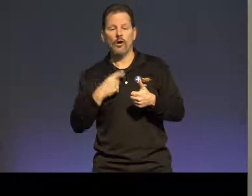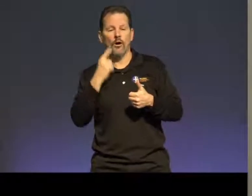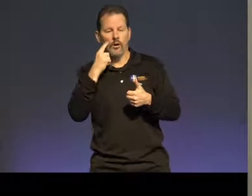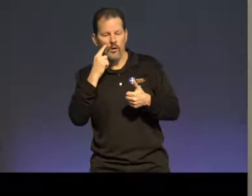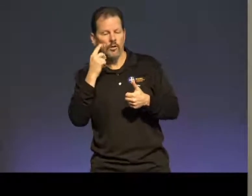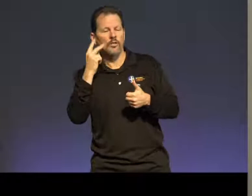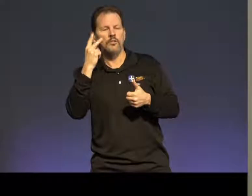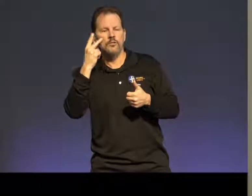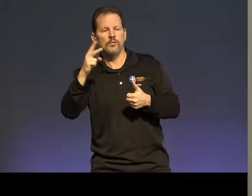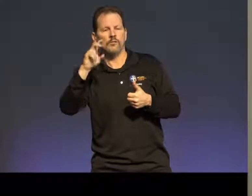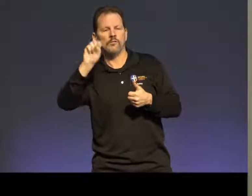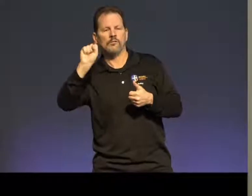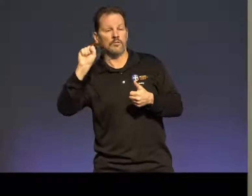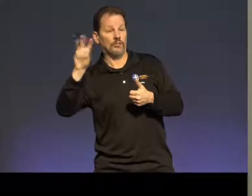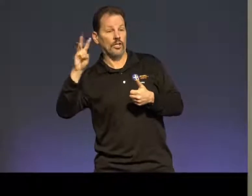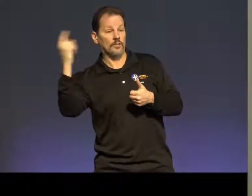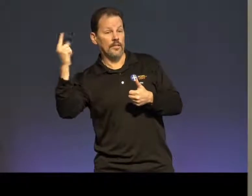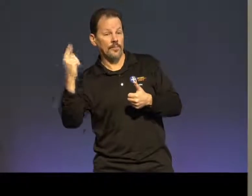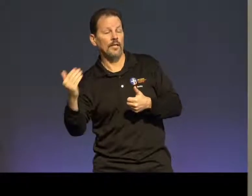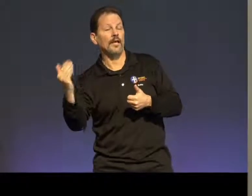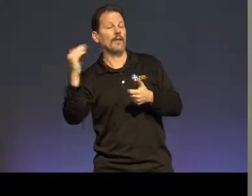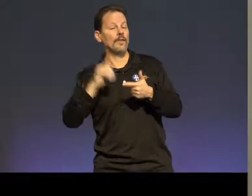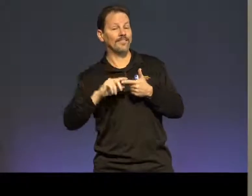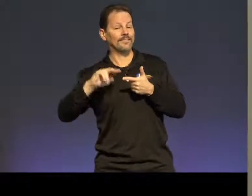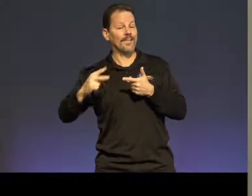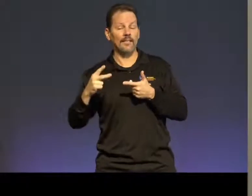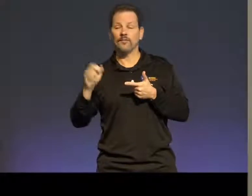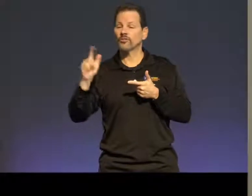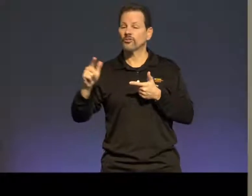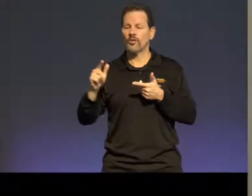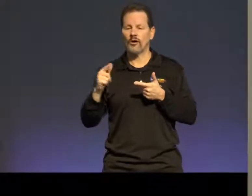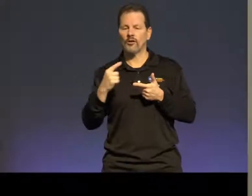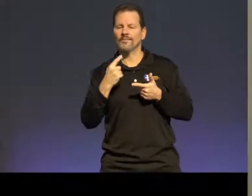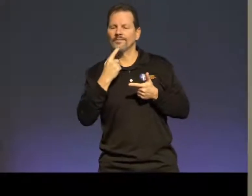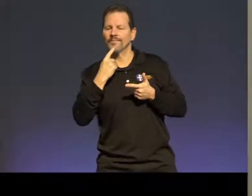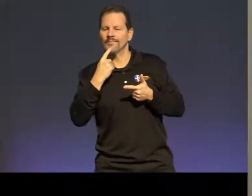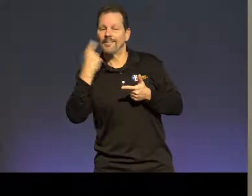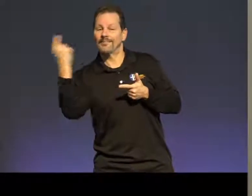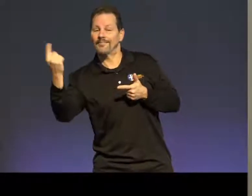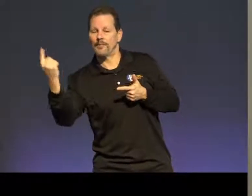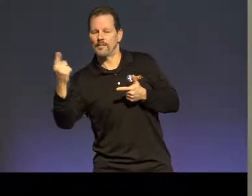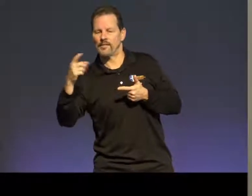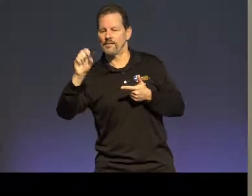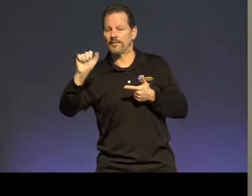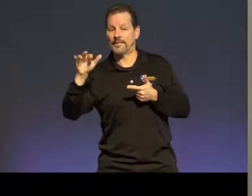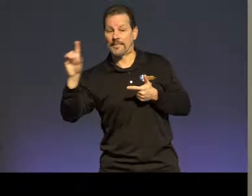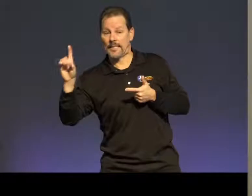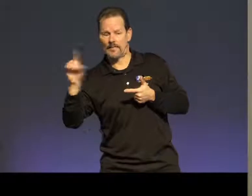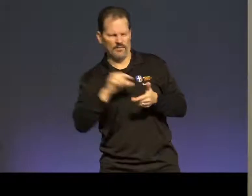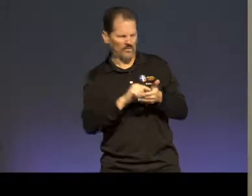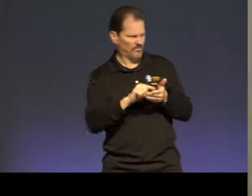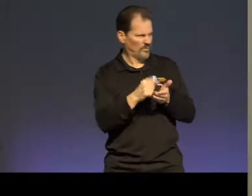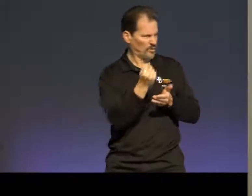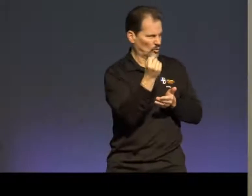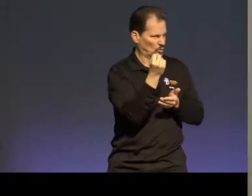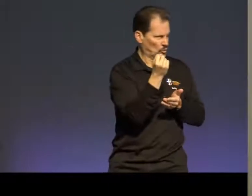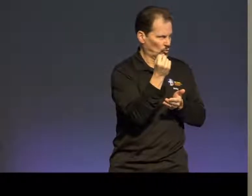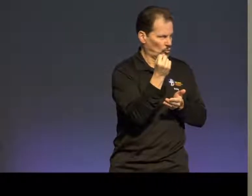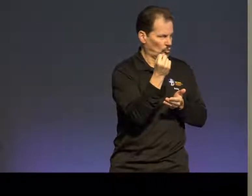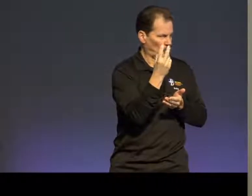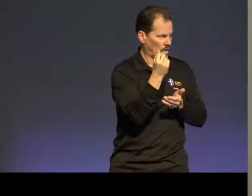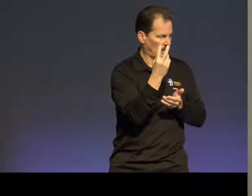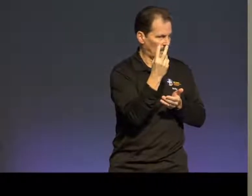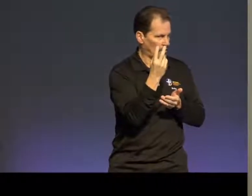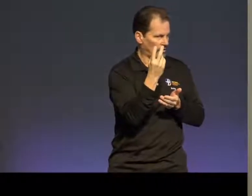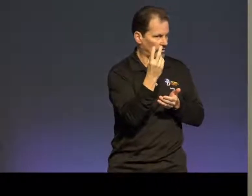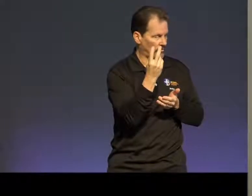himself. When we look at this passage, the next thing he says in verse 12 is my next point, is what Saul saw.